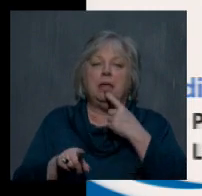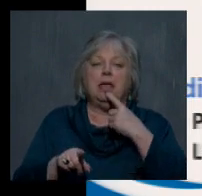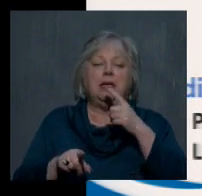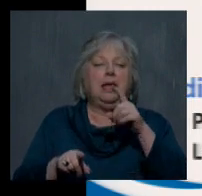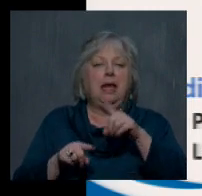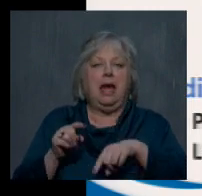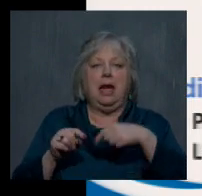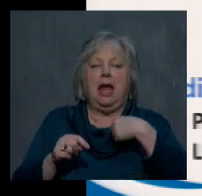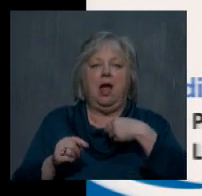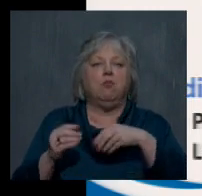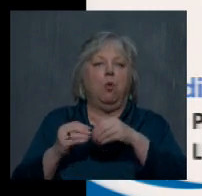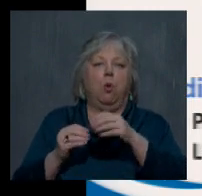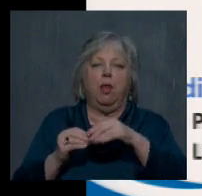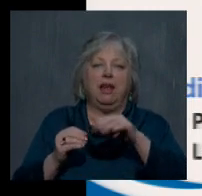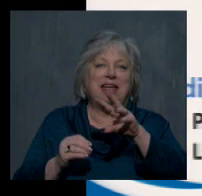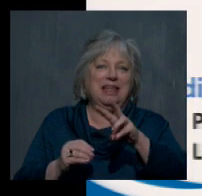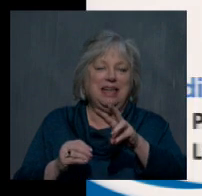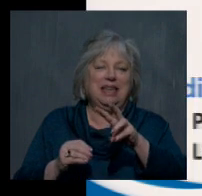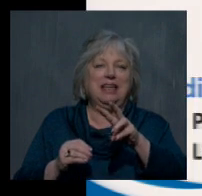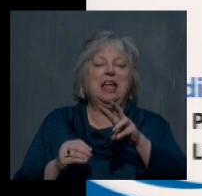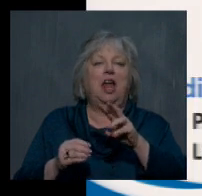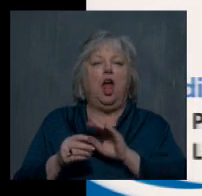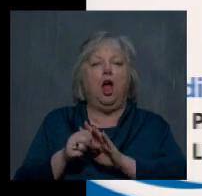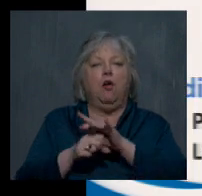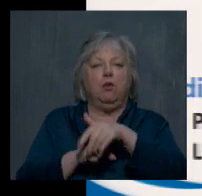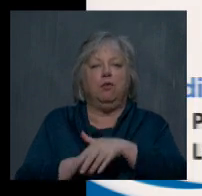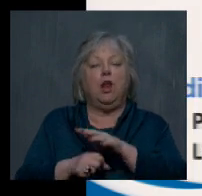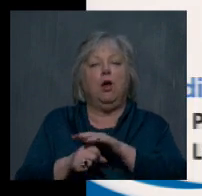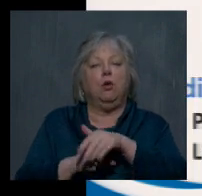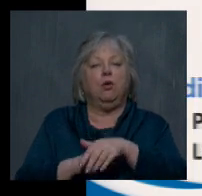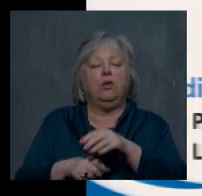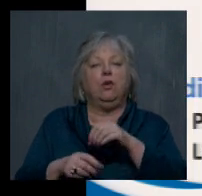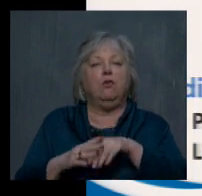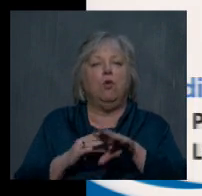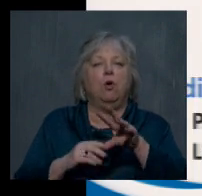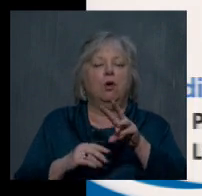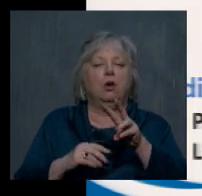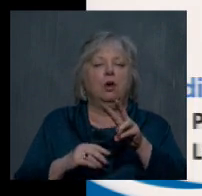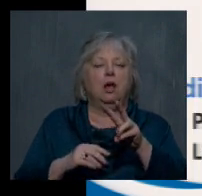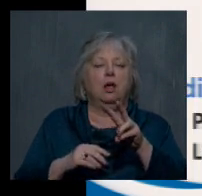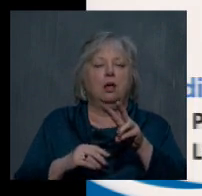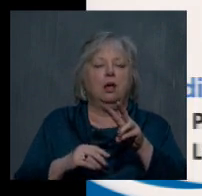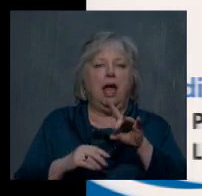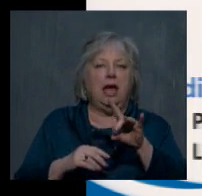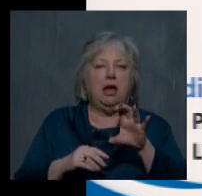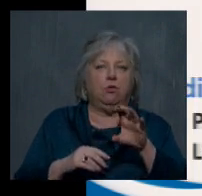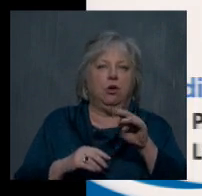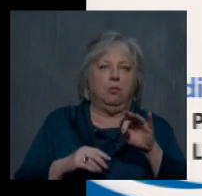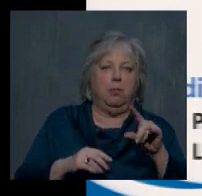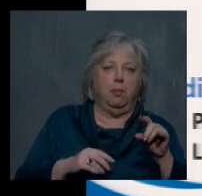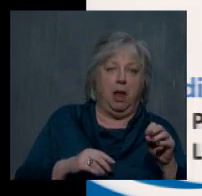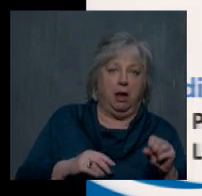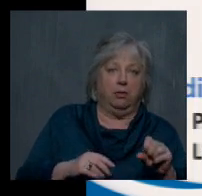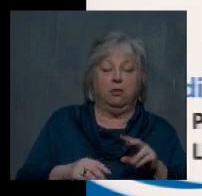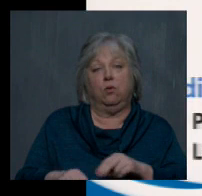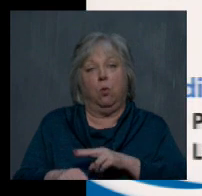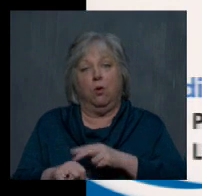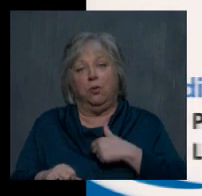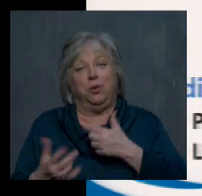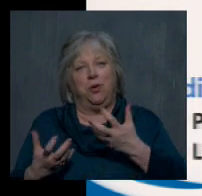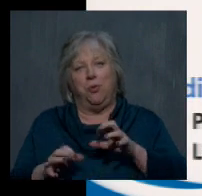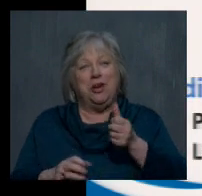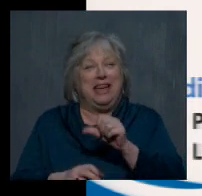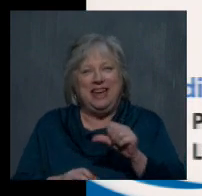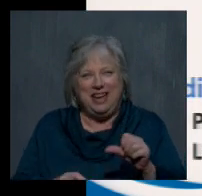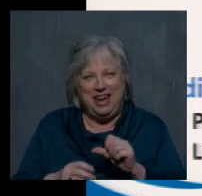per 100 miles, and that allows us to have up to 84 overflows per year. Now, of course, we don't want any overflows.